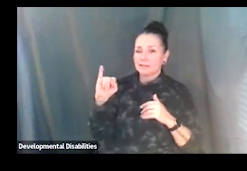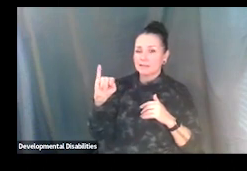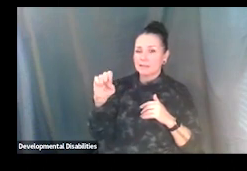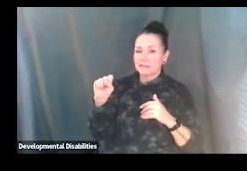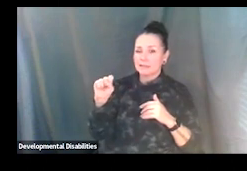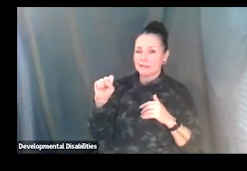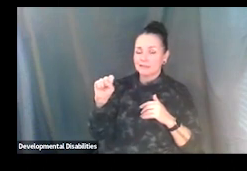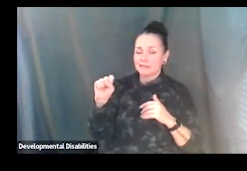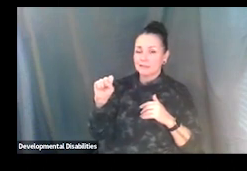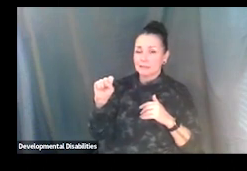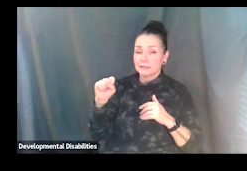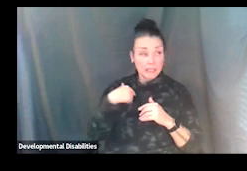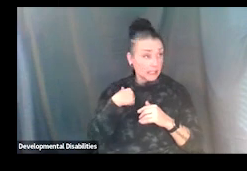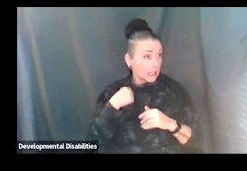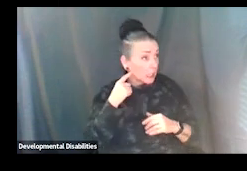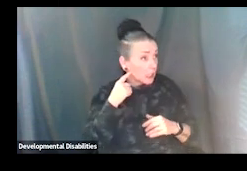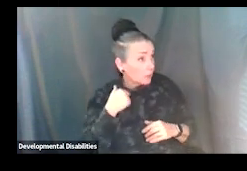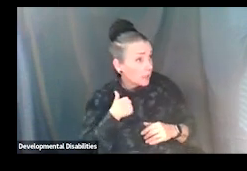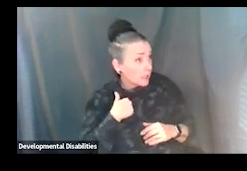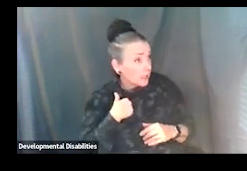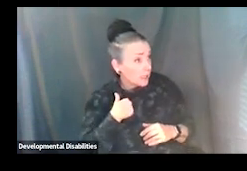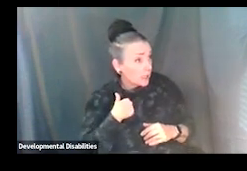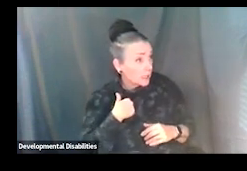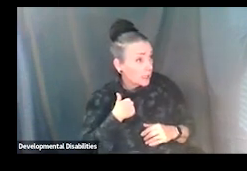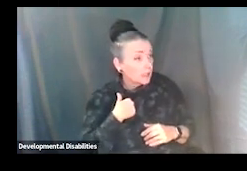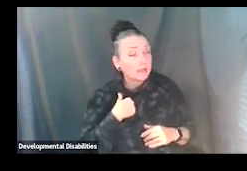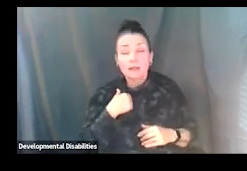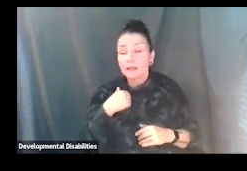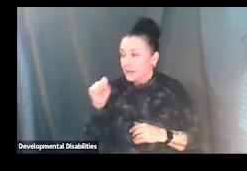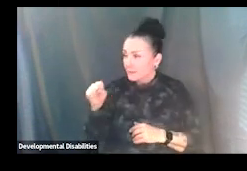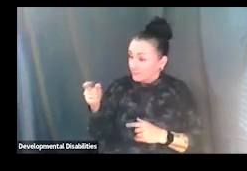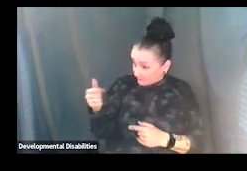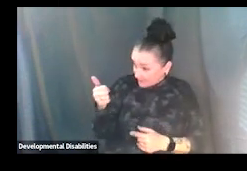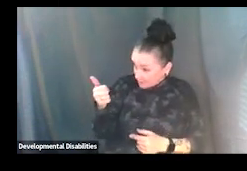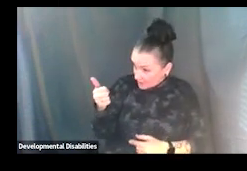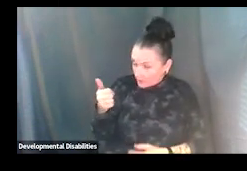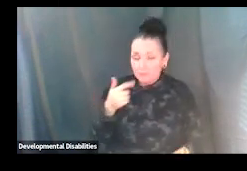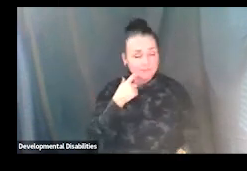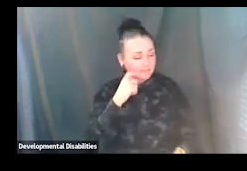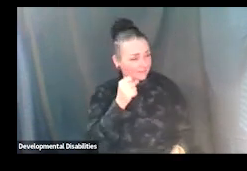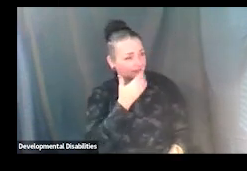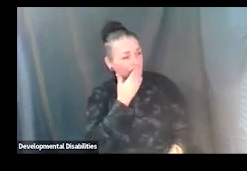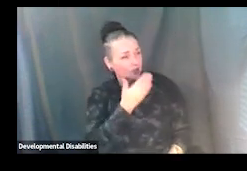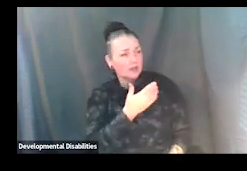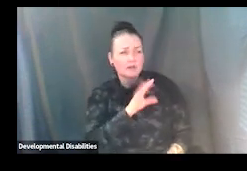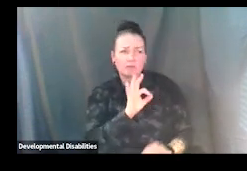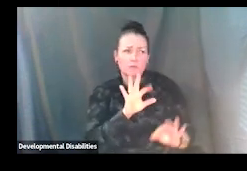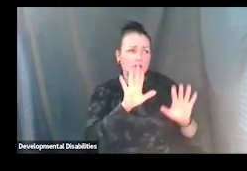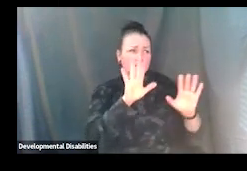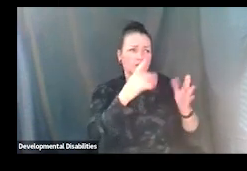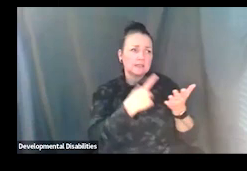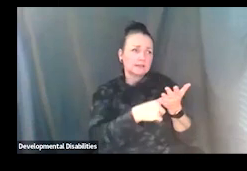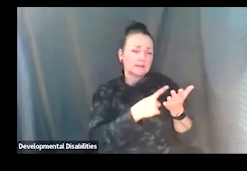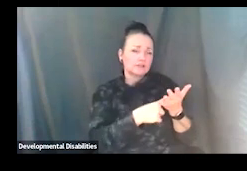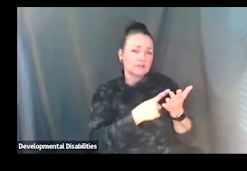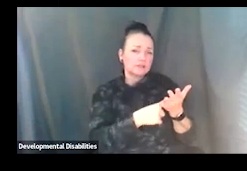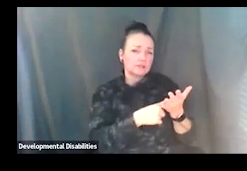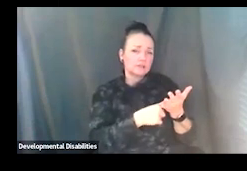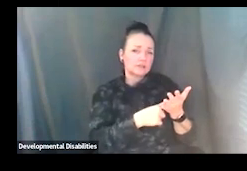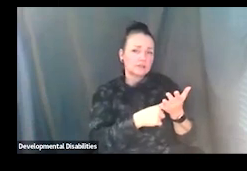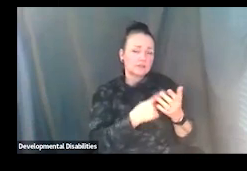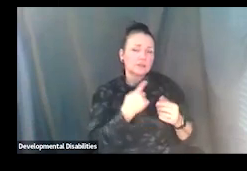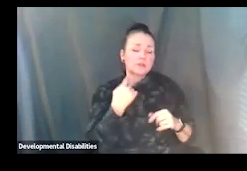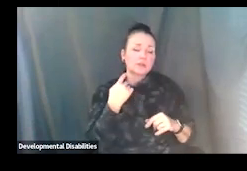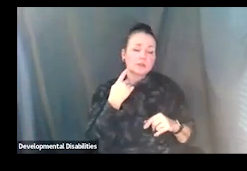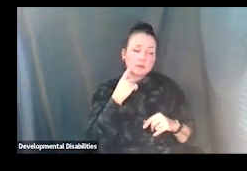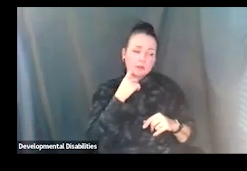hear me? Indeed, how are you? Good, how are you? I'm well, thank you. Thanks for the talk, it's wonderful. Just wondering,